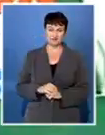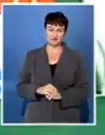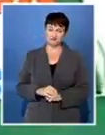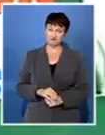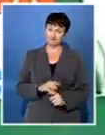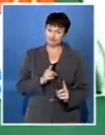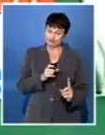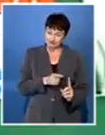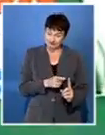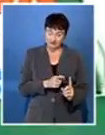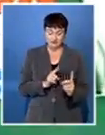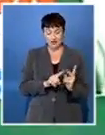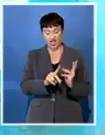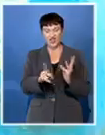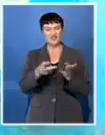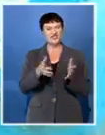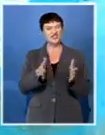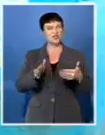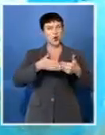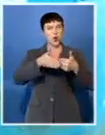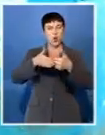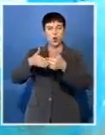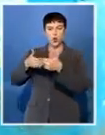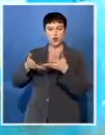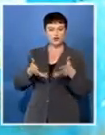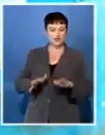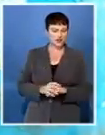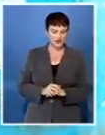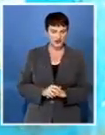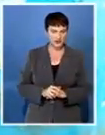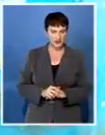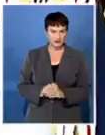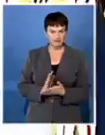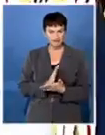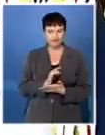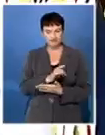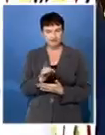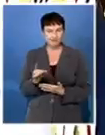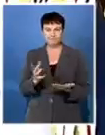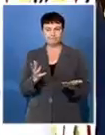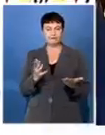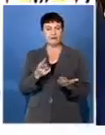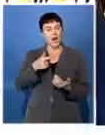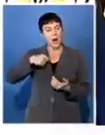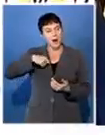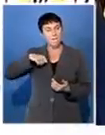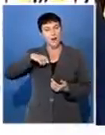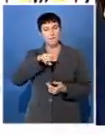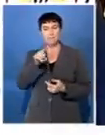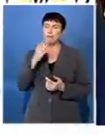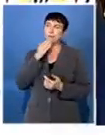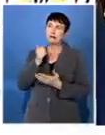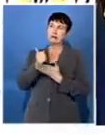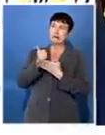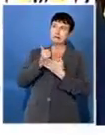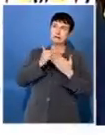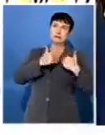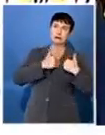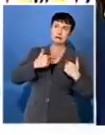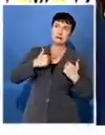many others have already packed up. They all asked to be taken to their places of safety. And obviously for the fear of